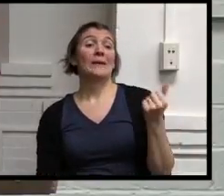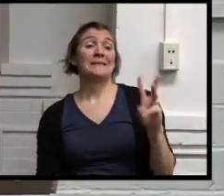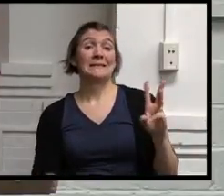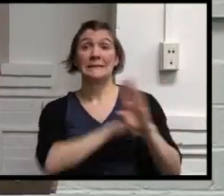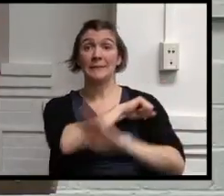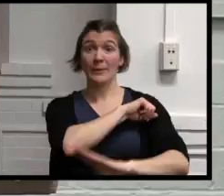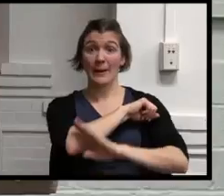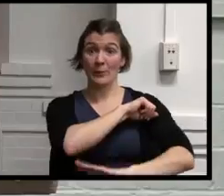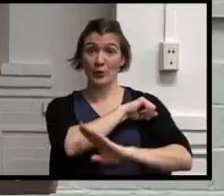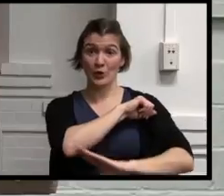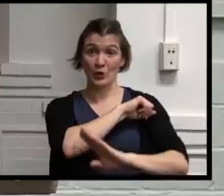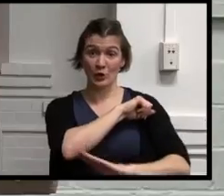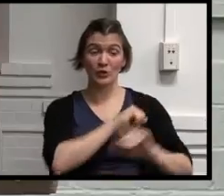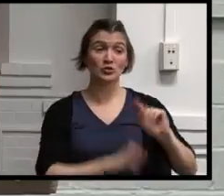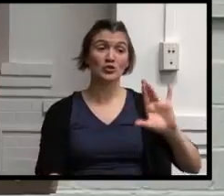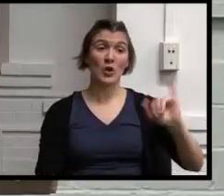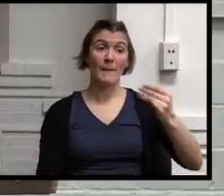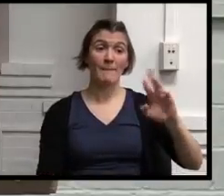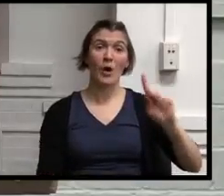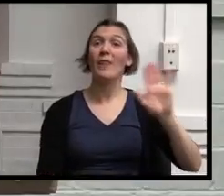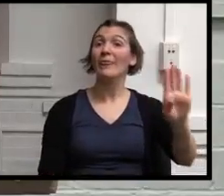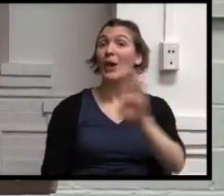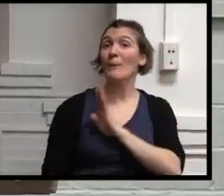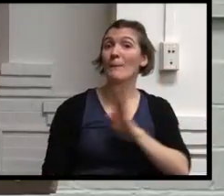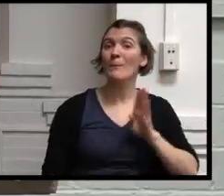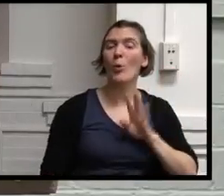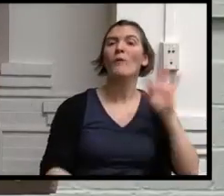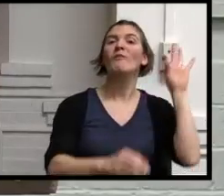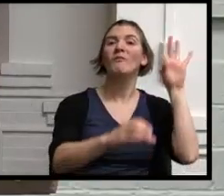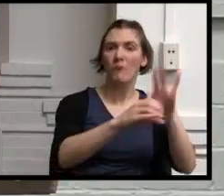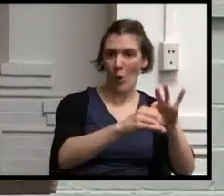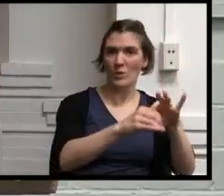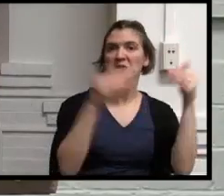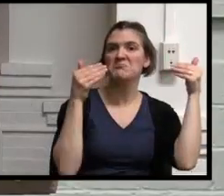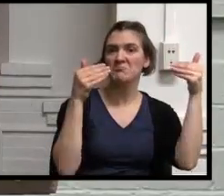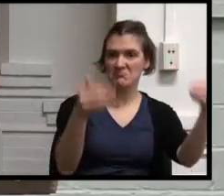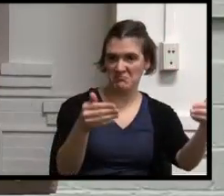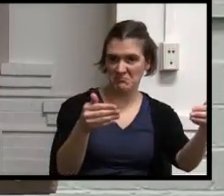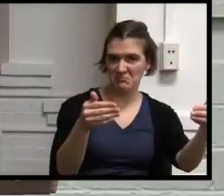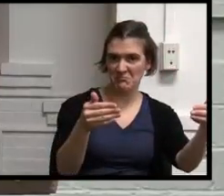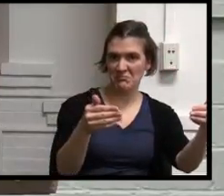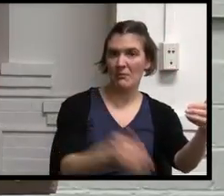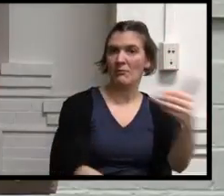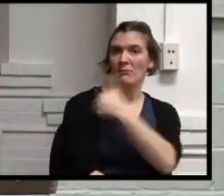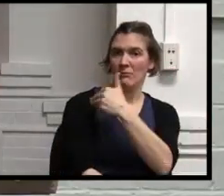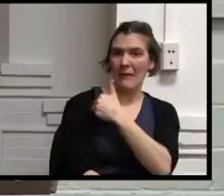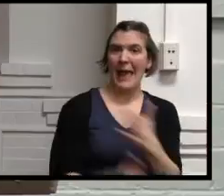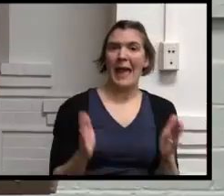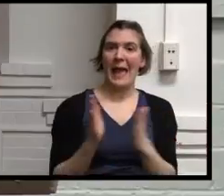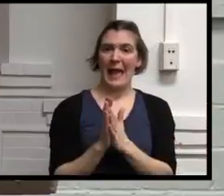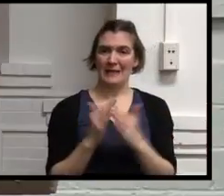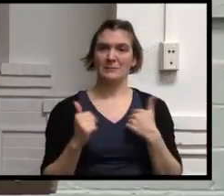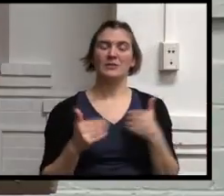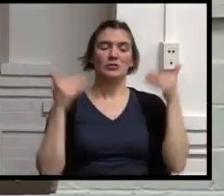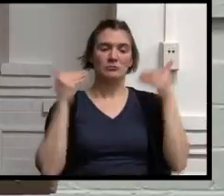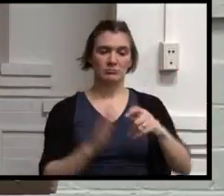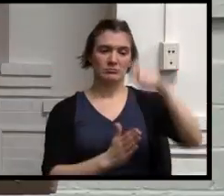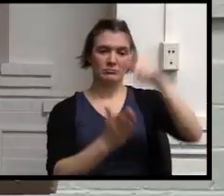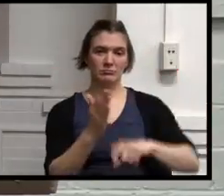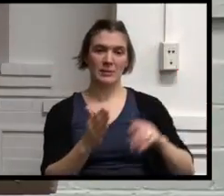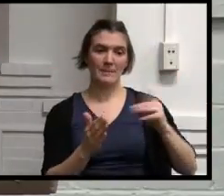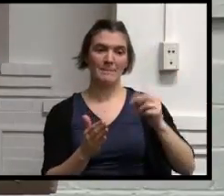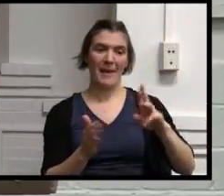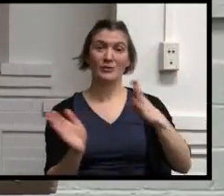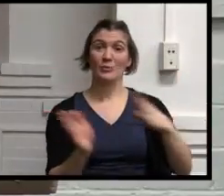2016, the Tri-Park board voted and affirmed that they would want to pursue a master plan,